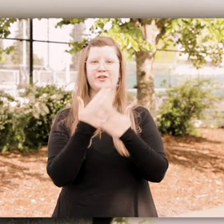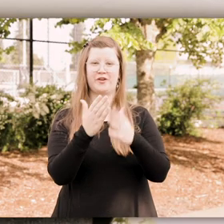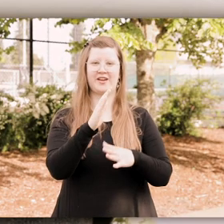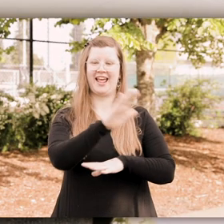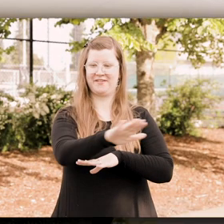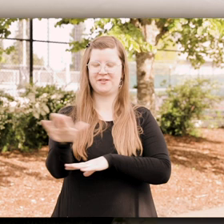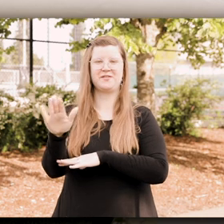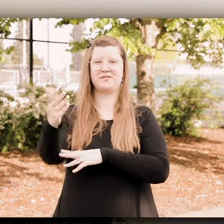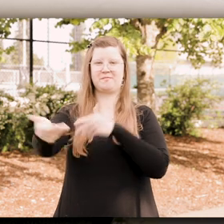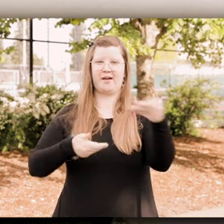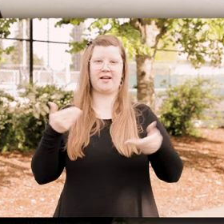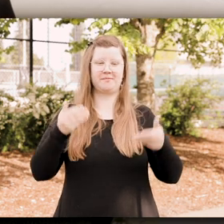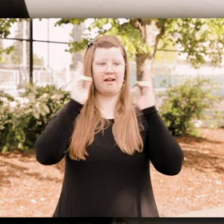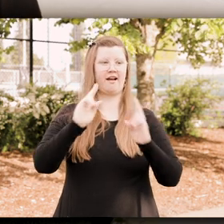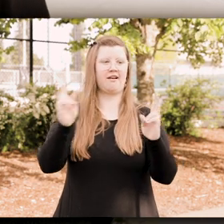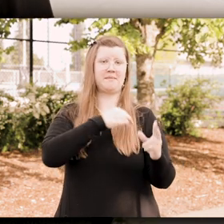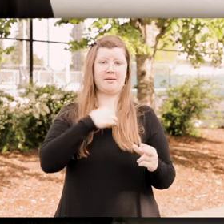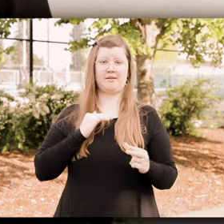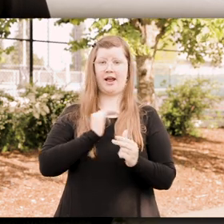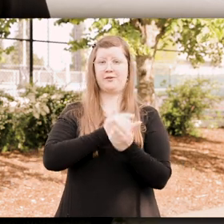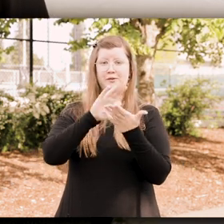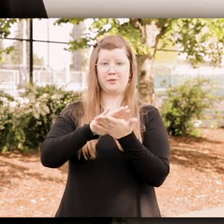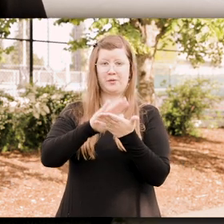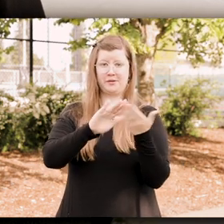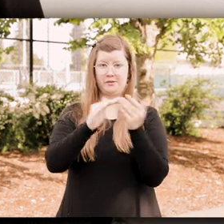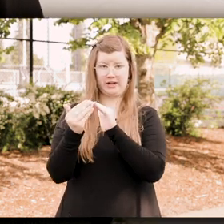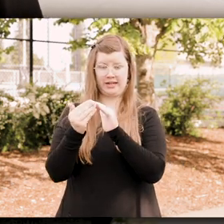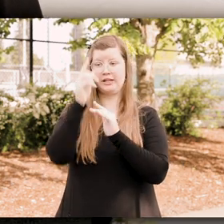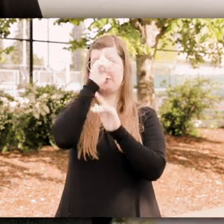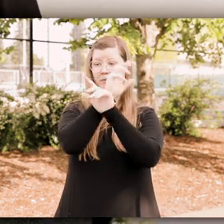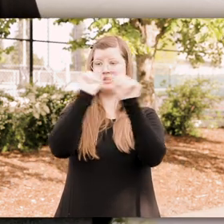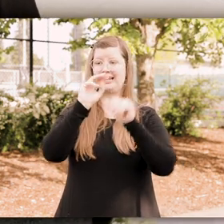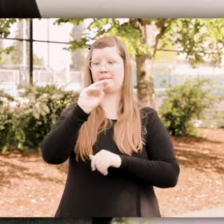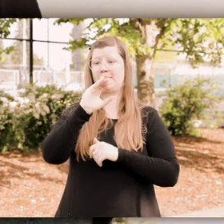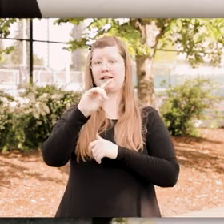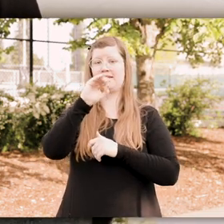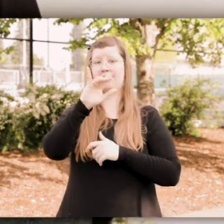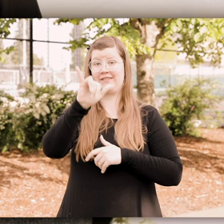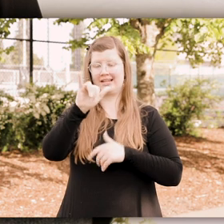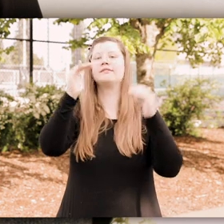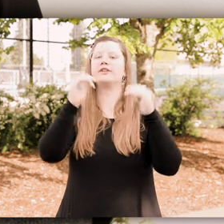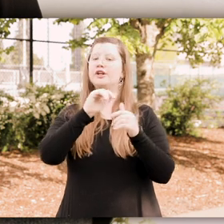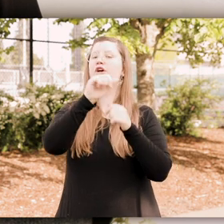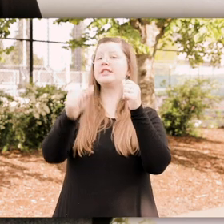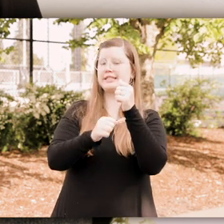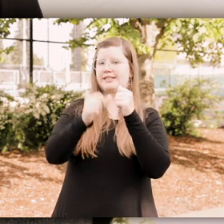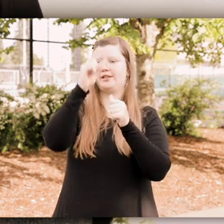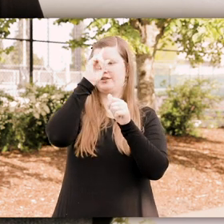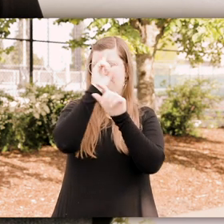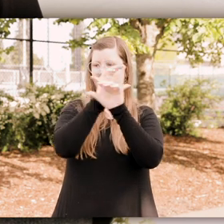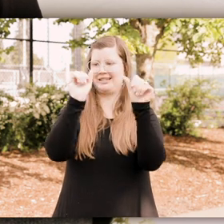Good afternoon and welcome, distinguished members of our school community, Superintendent McDuffie, Assistant Superintendent